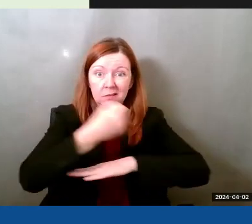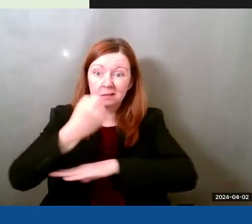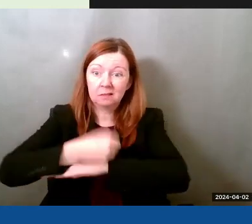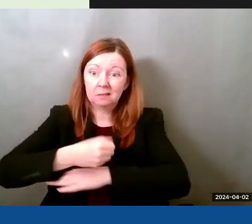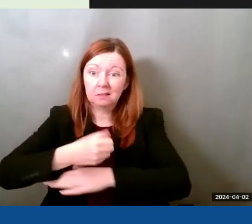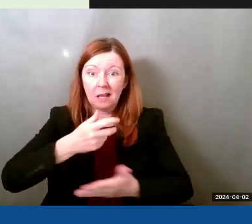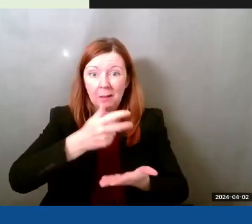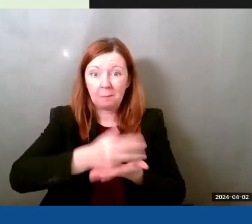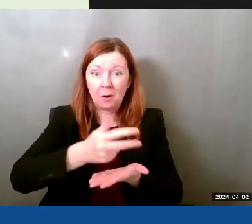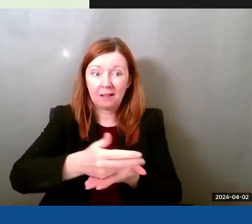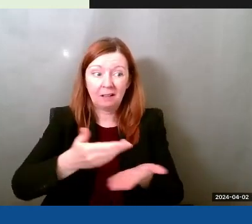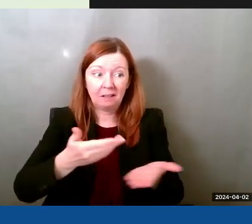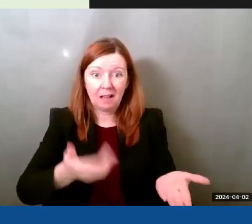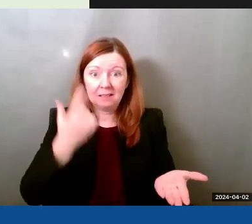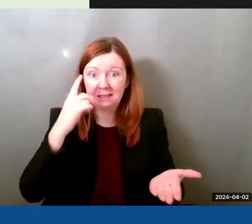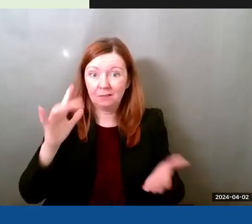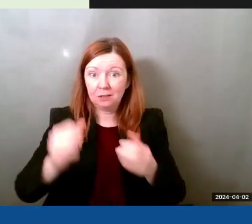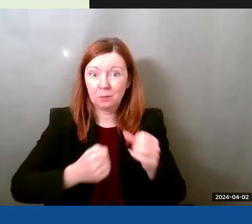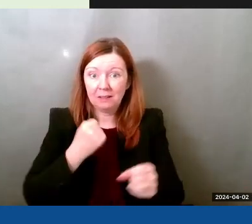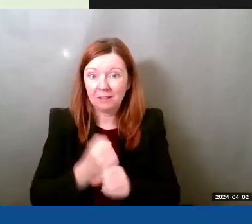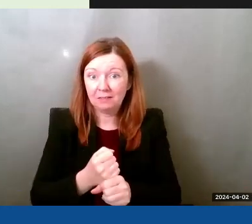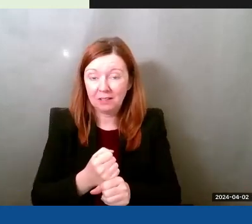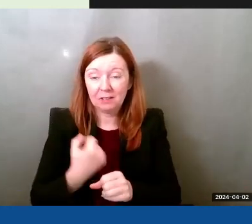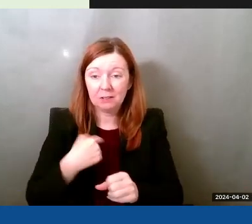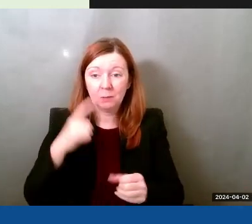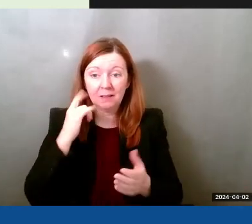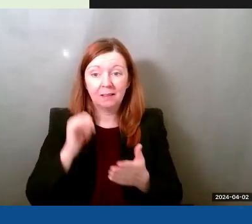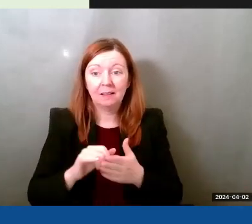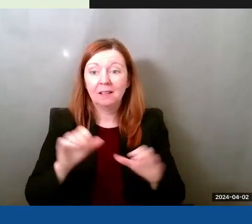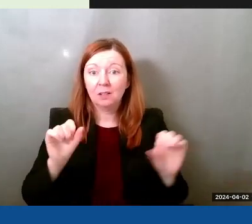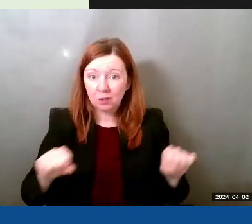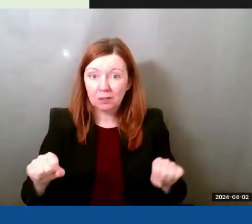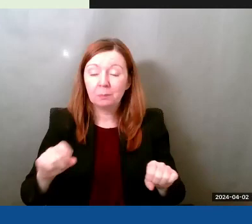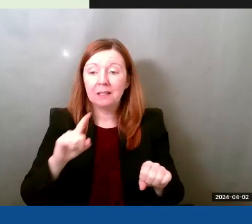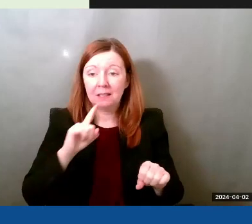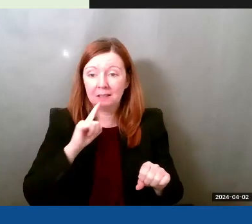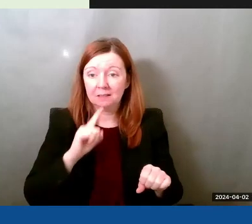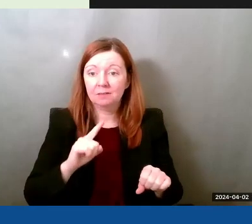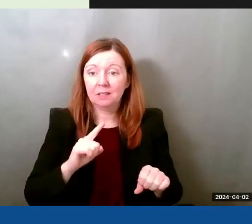been there for 25 years. So we think this could be a very much